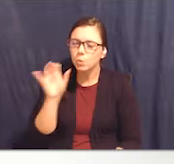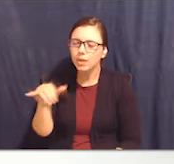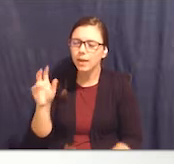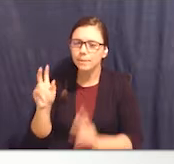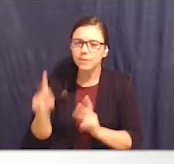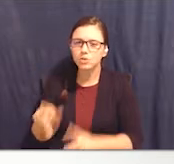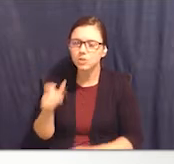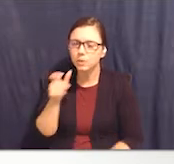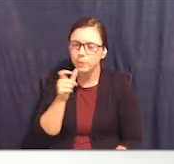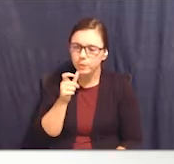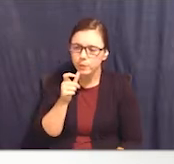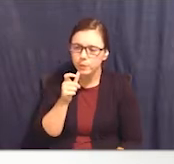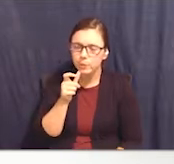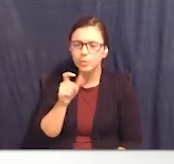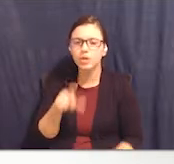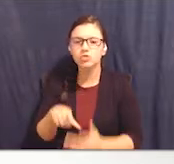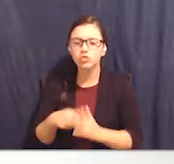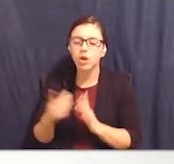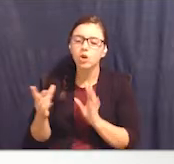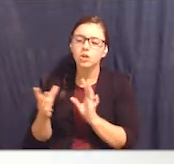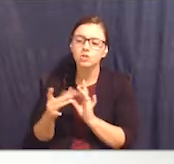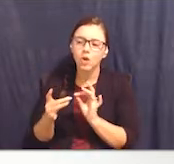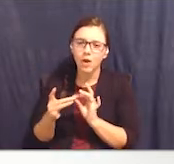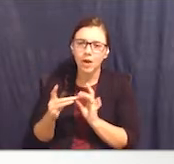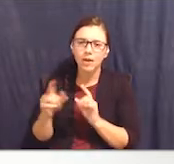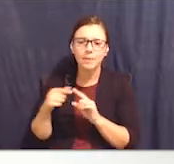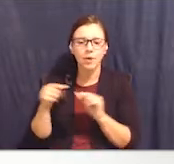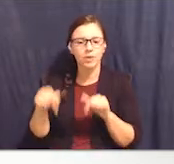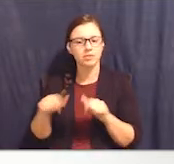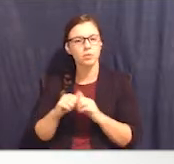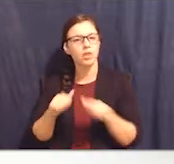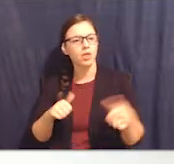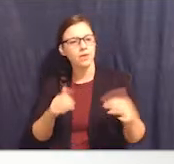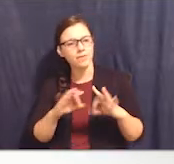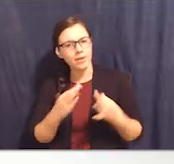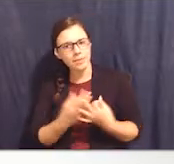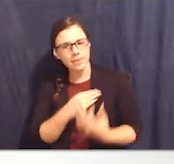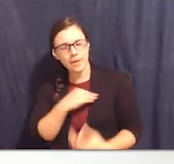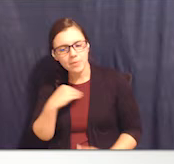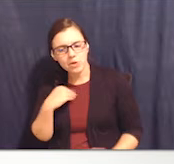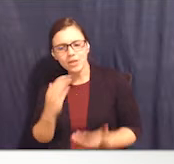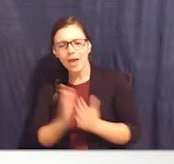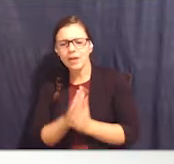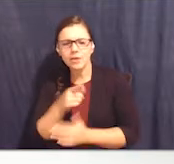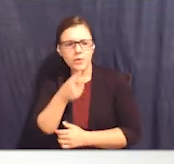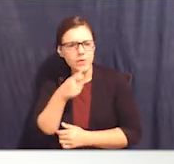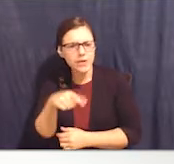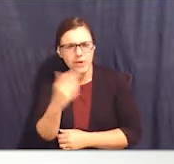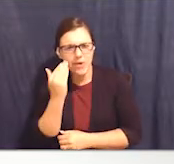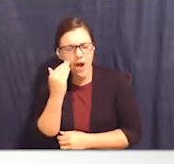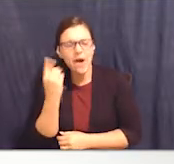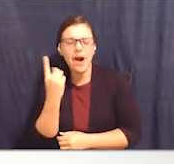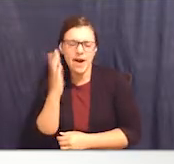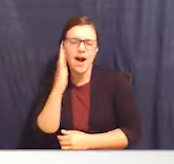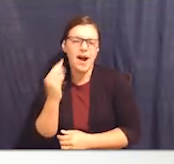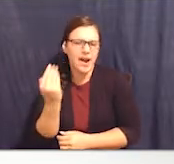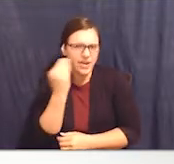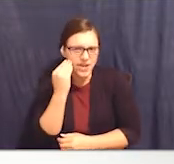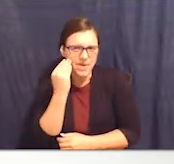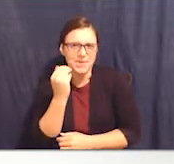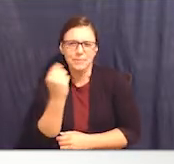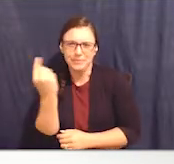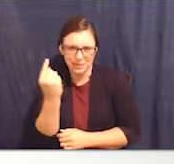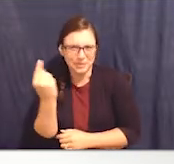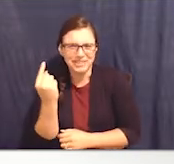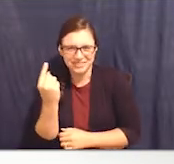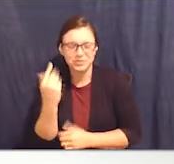2 years? Typically 2 years. Okay. Most typically 2 years. Yes, they're most. Degree do they get then? They leave with a